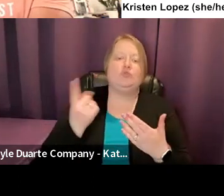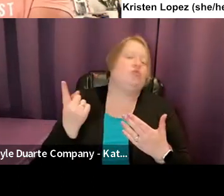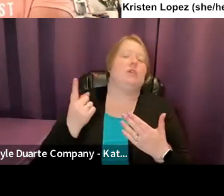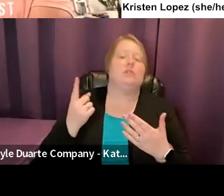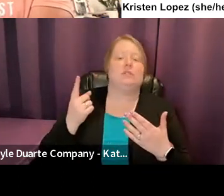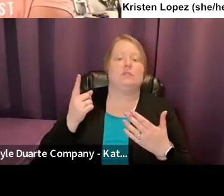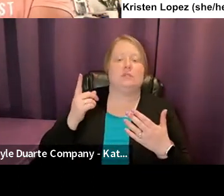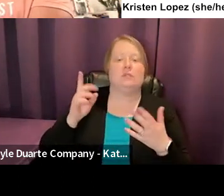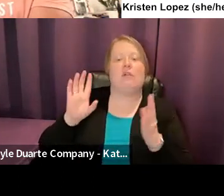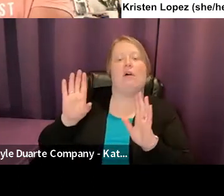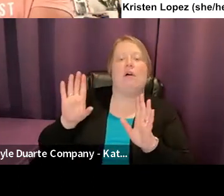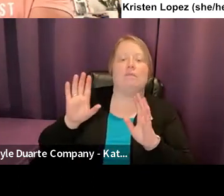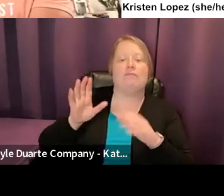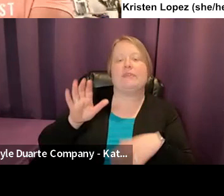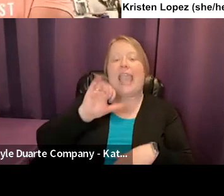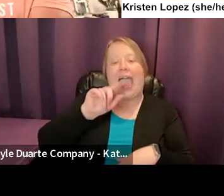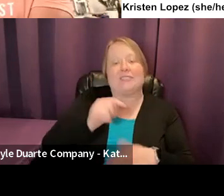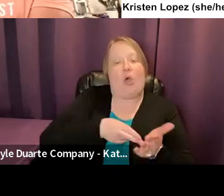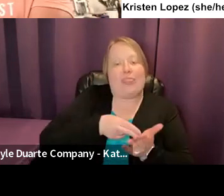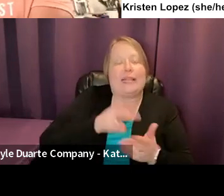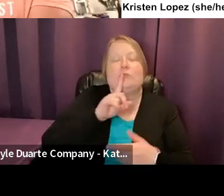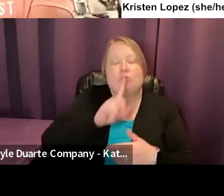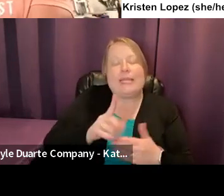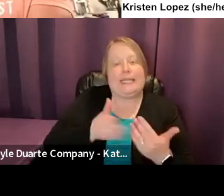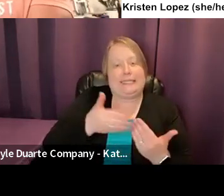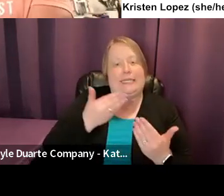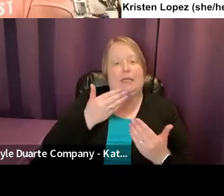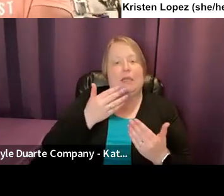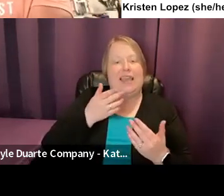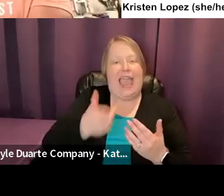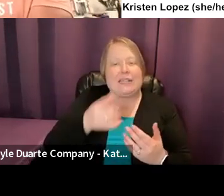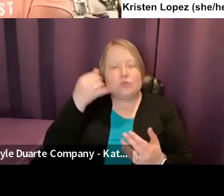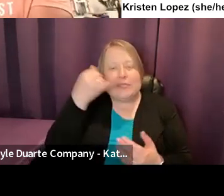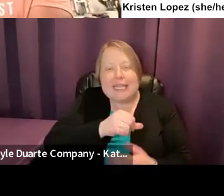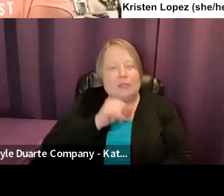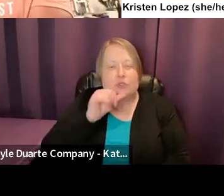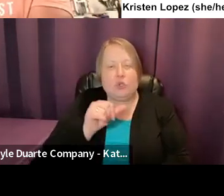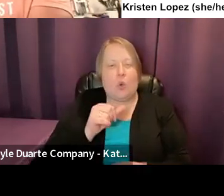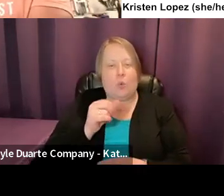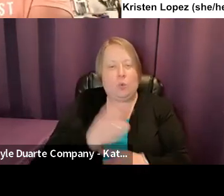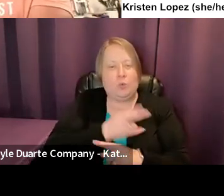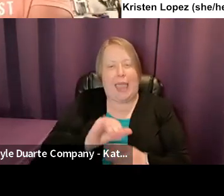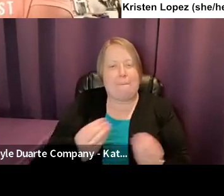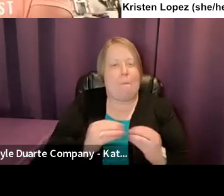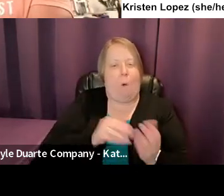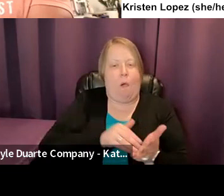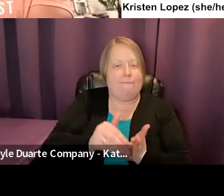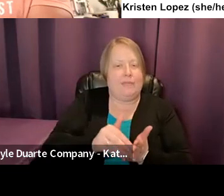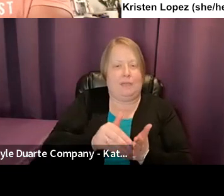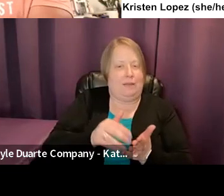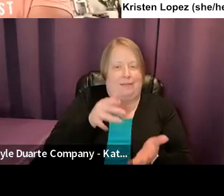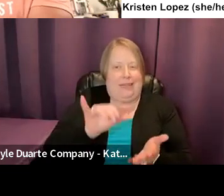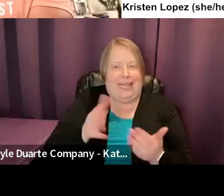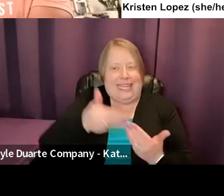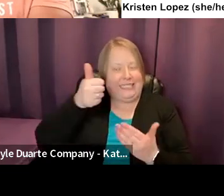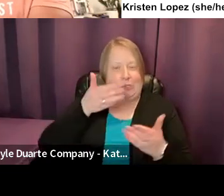not employed more often because it's the easiest way to start. What we really need to see now is